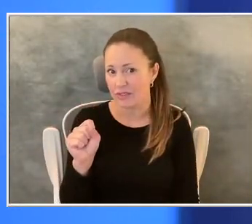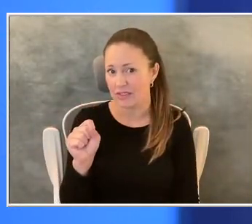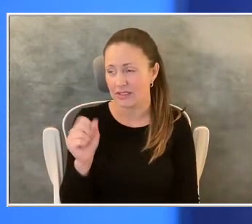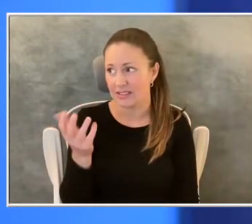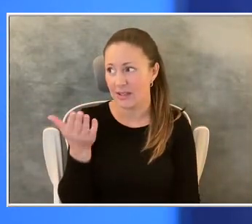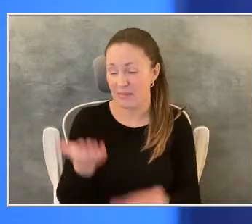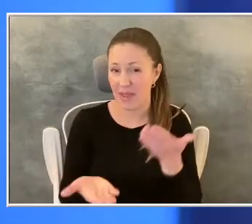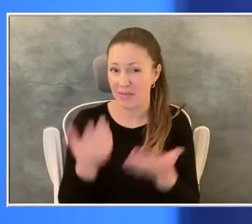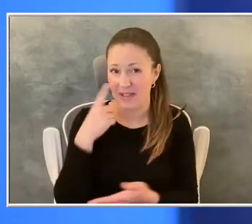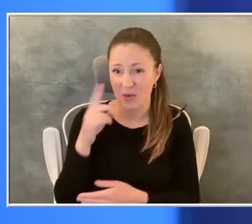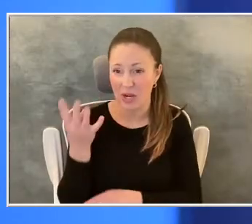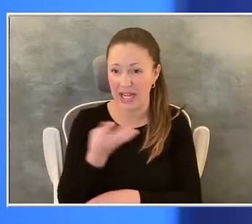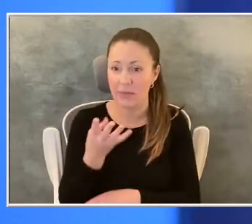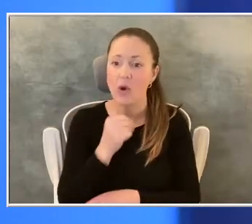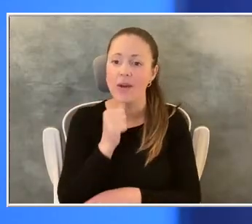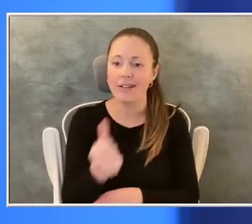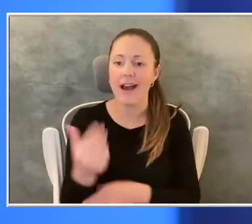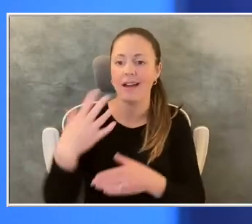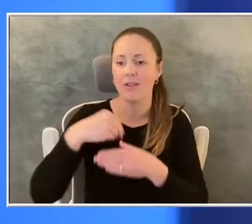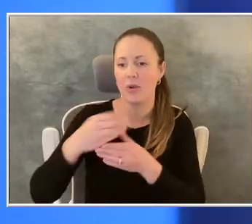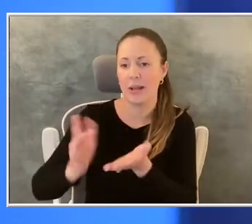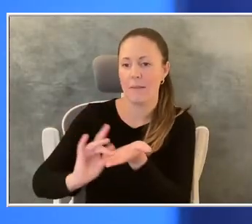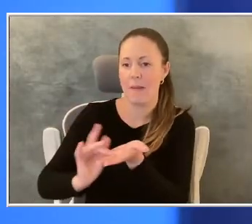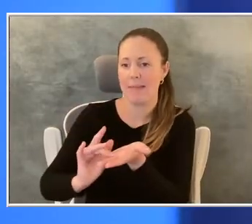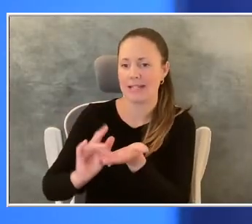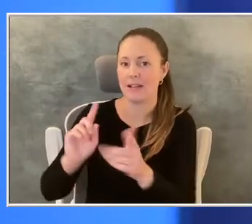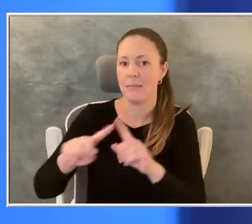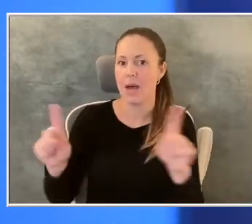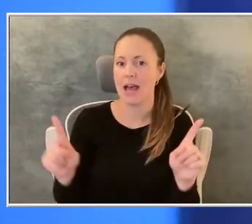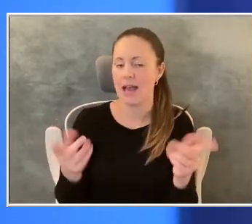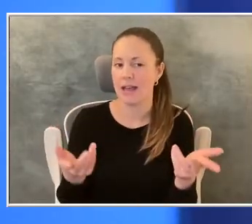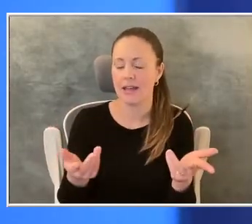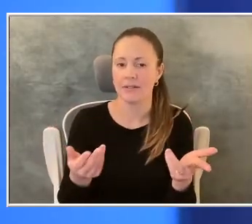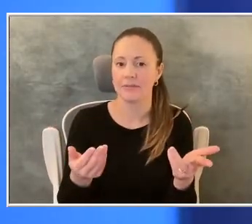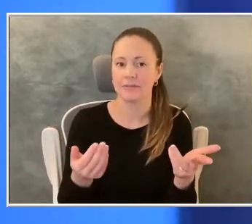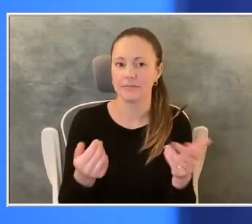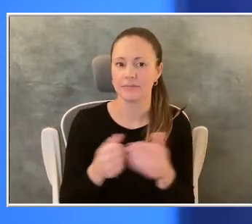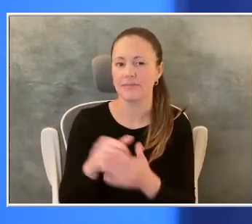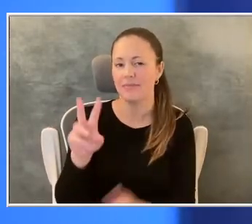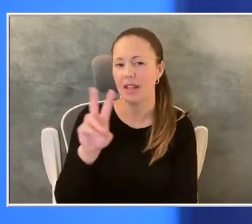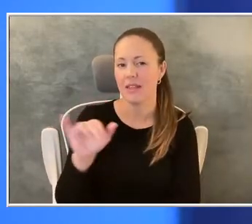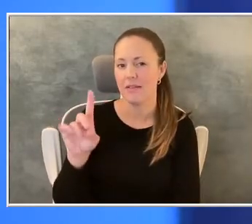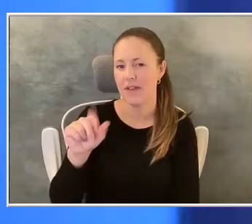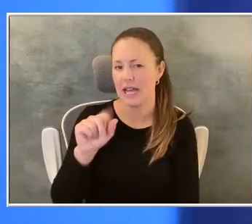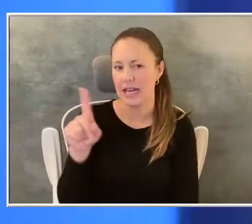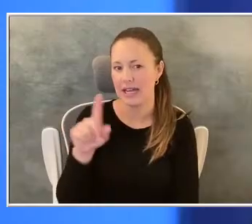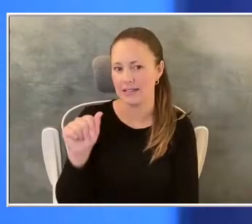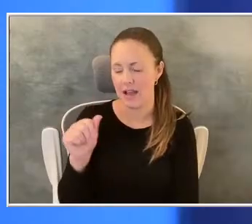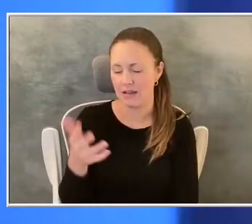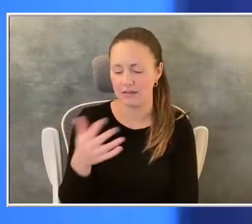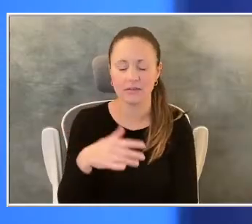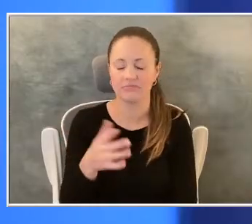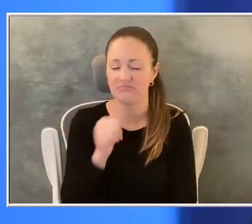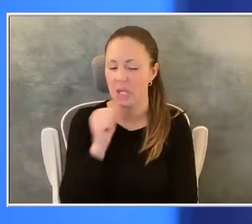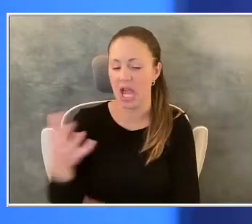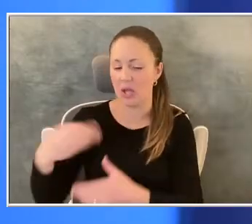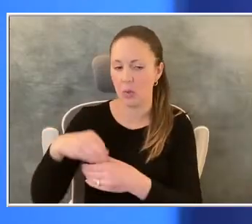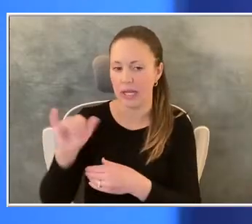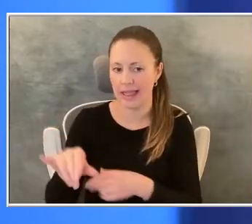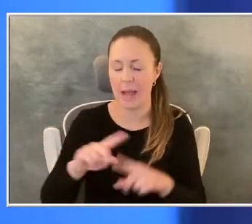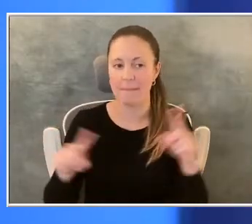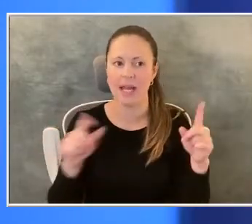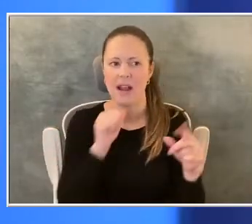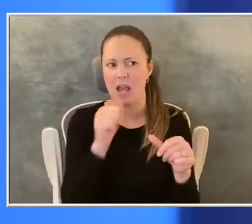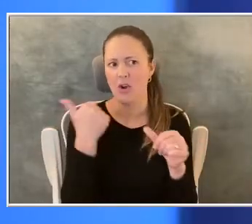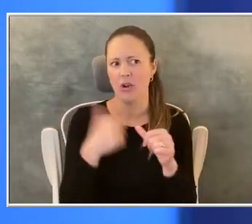not counting the Vidasa. But I don't remember it affecting my heart in any